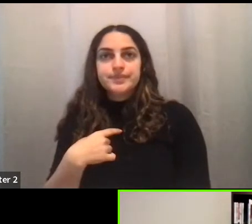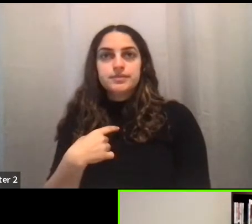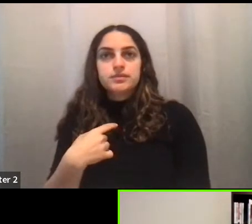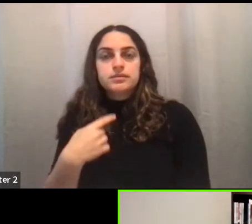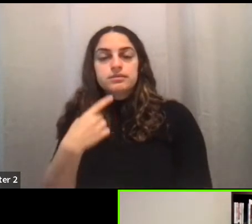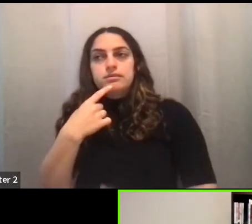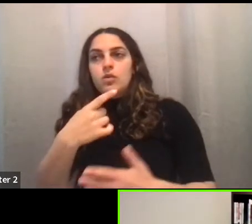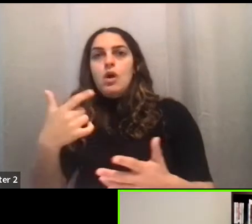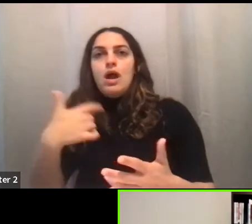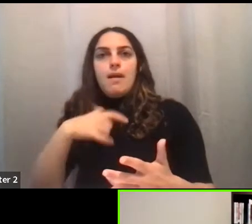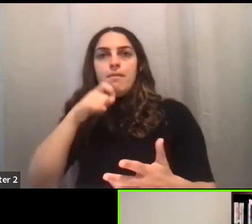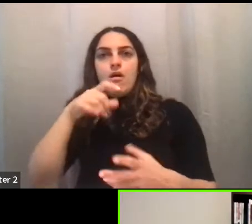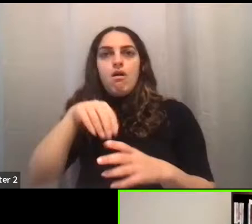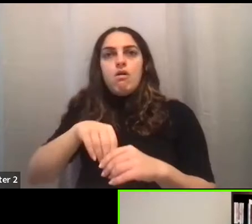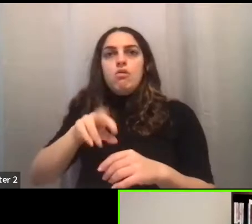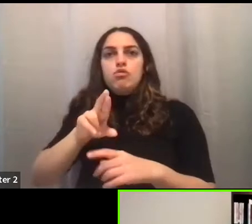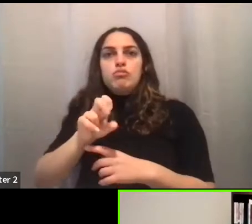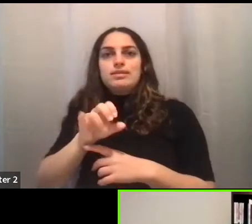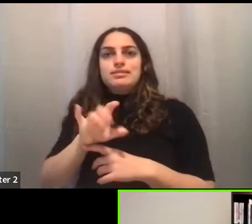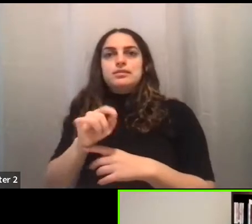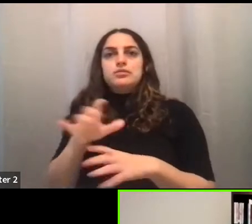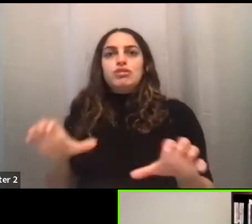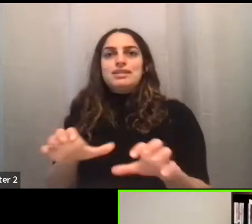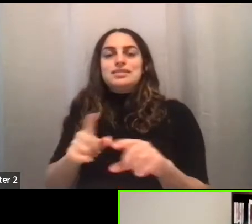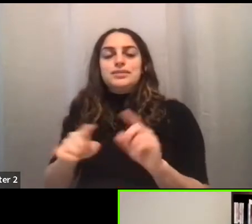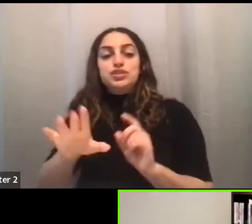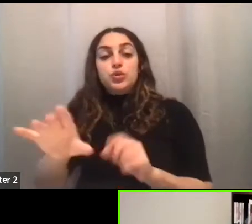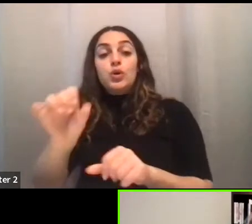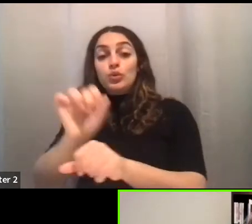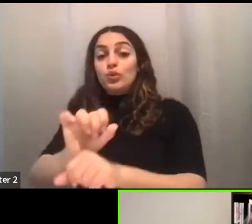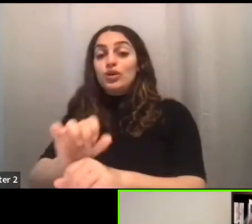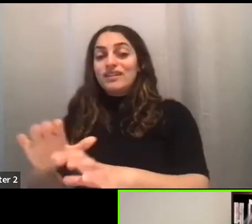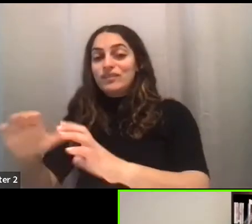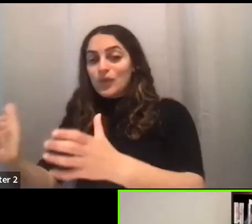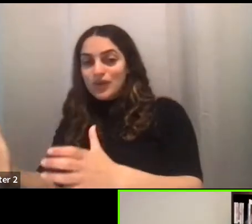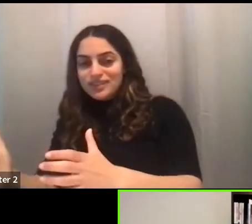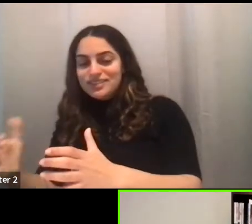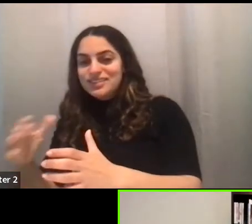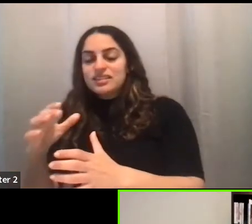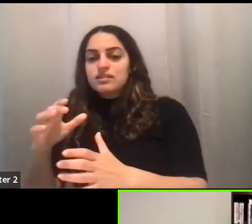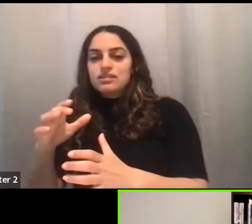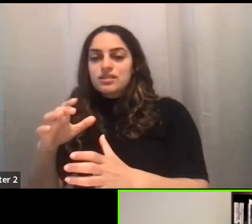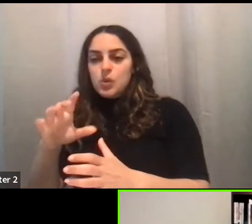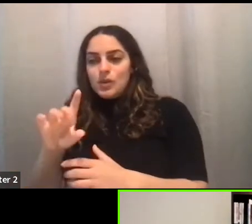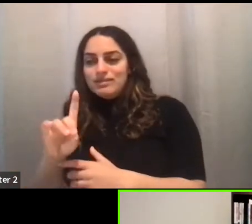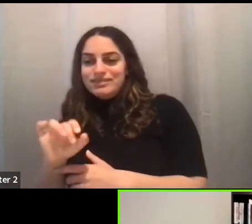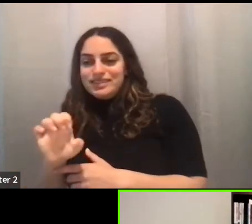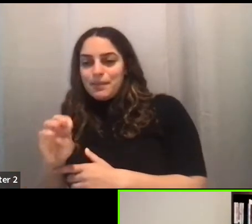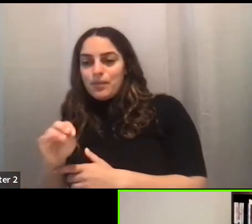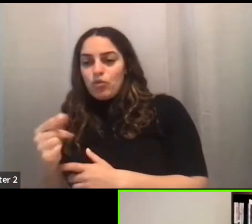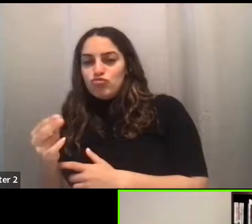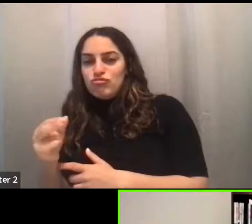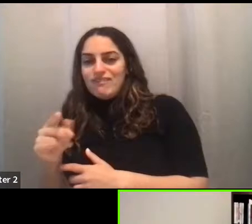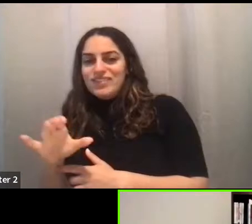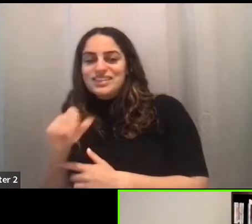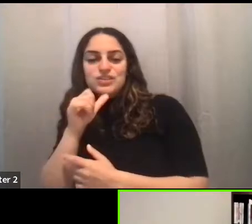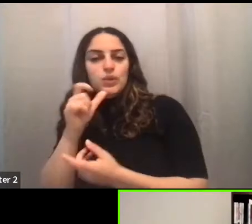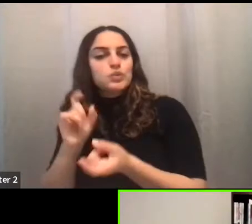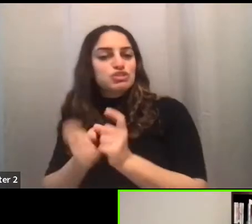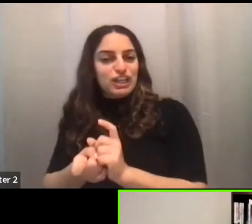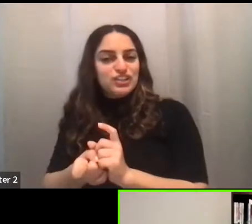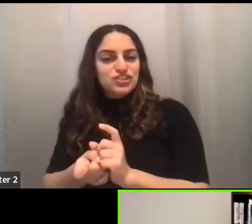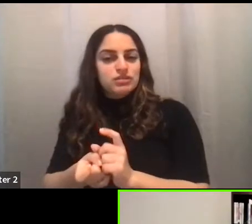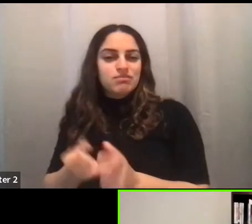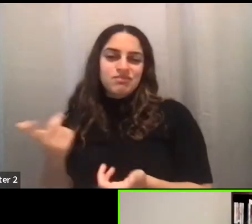practices but your workforce demographics change not at all then that is pretty weak